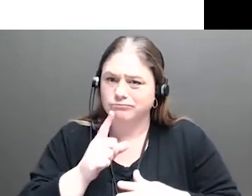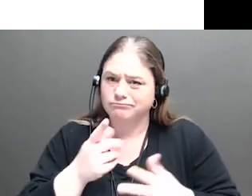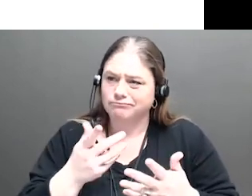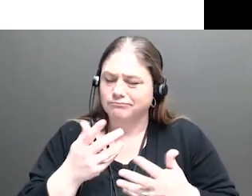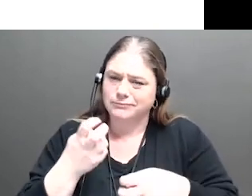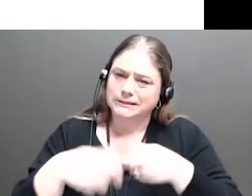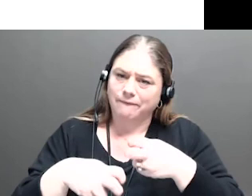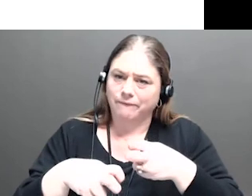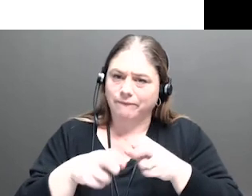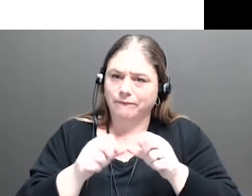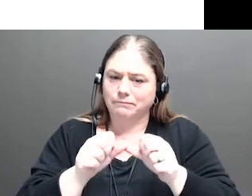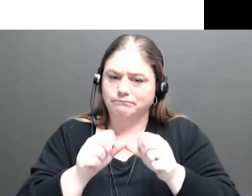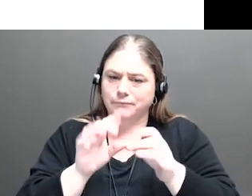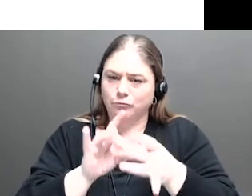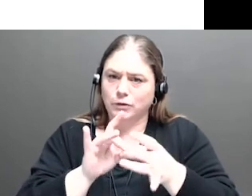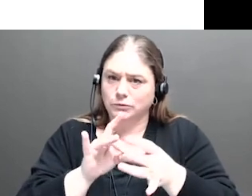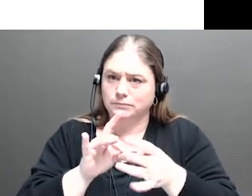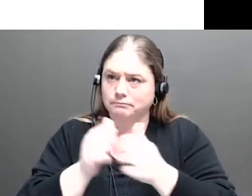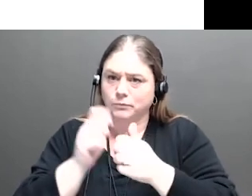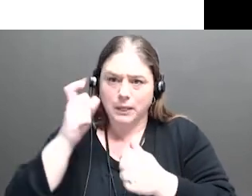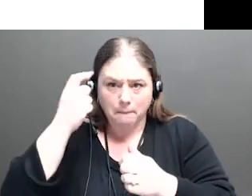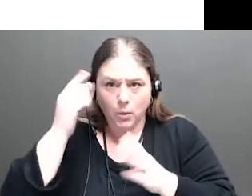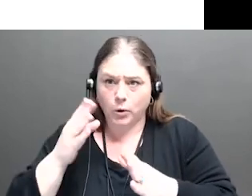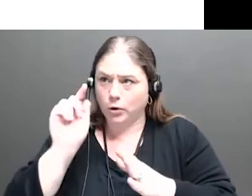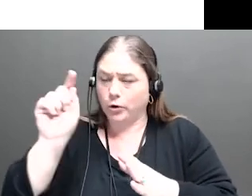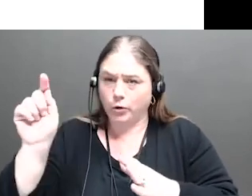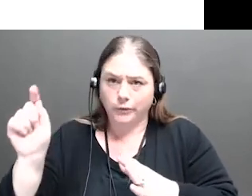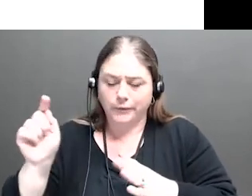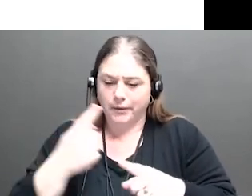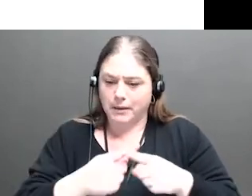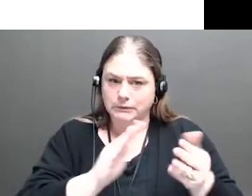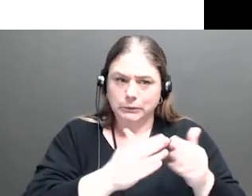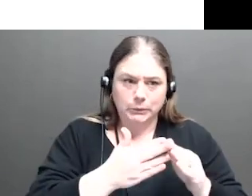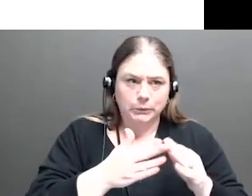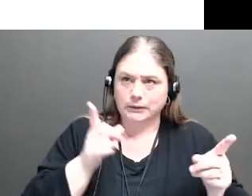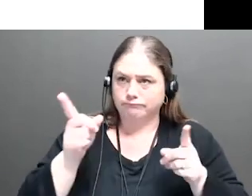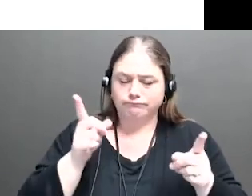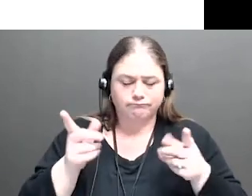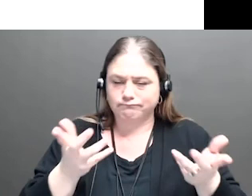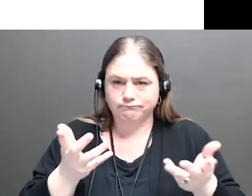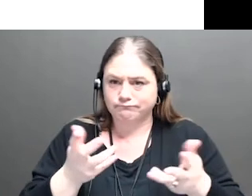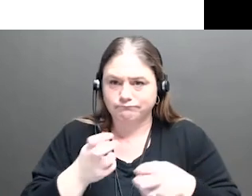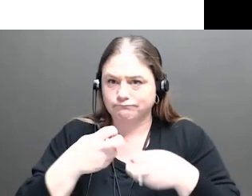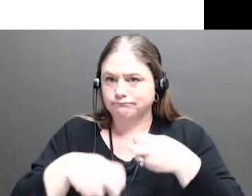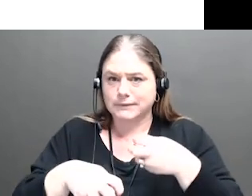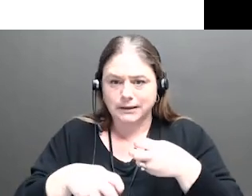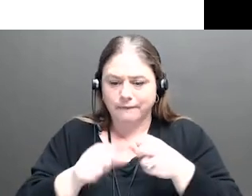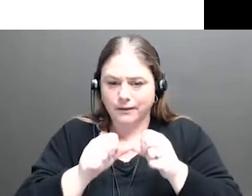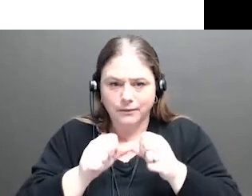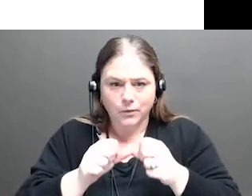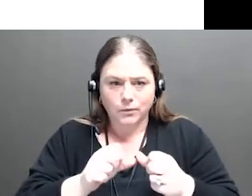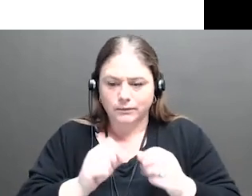and maintain relationships with employers, with community members, and have staff with continuous ongoing training and so